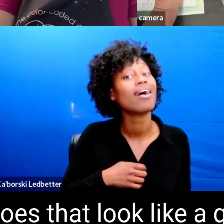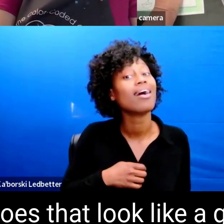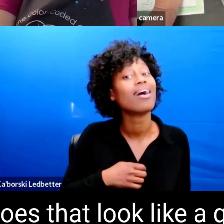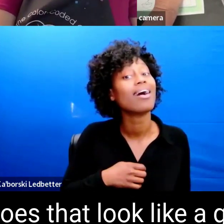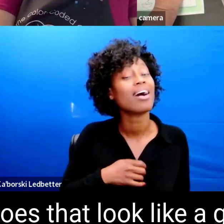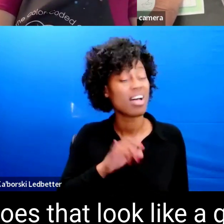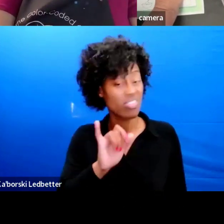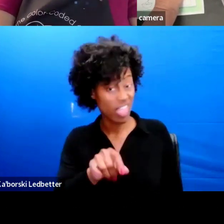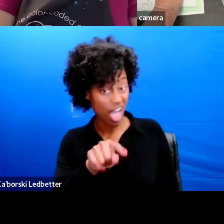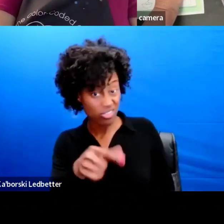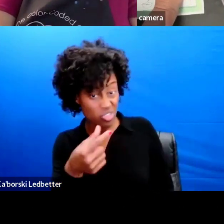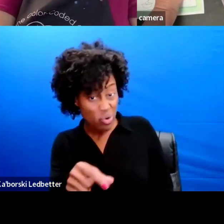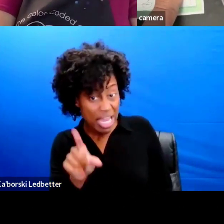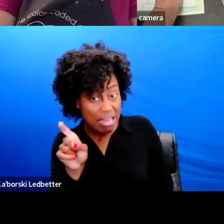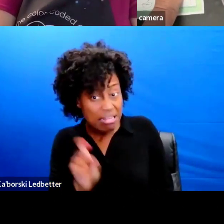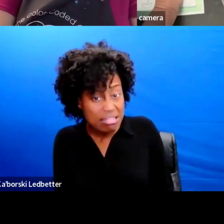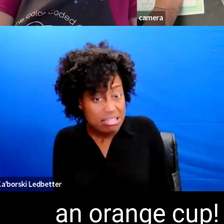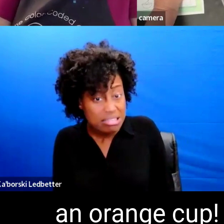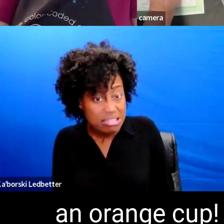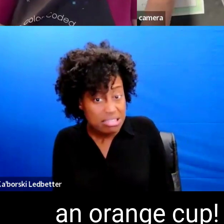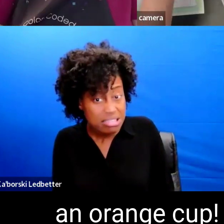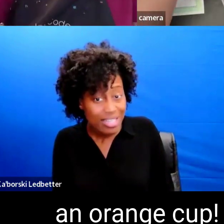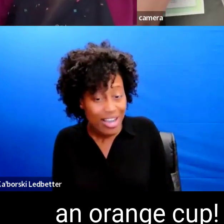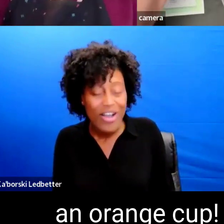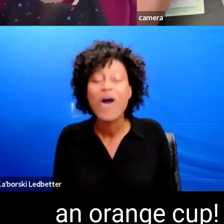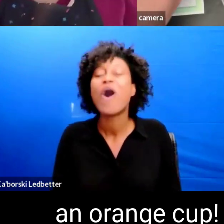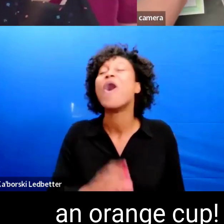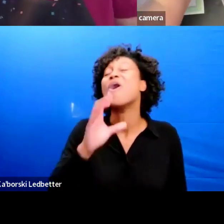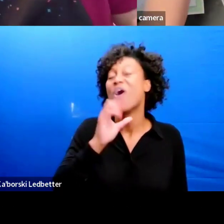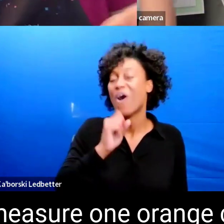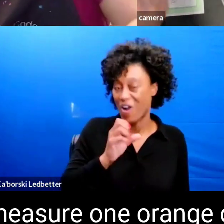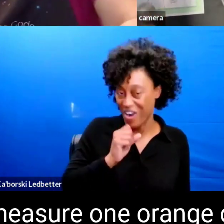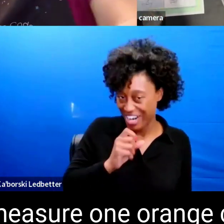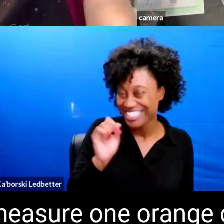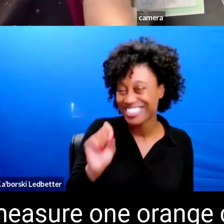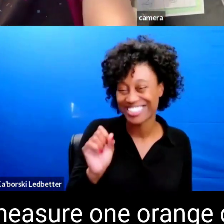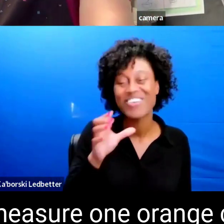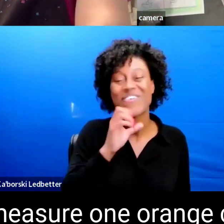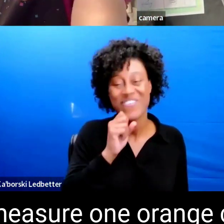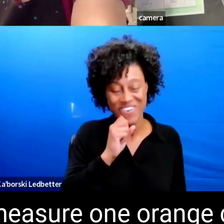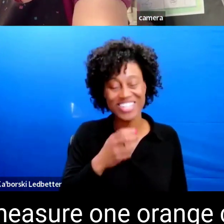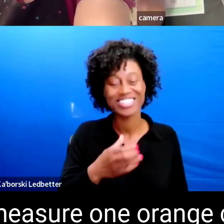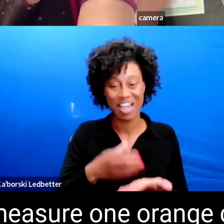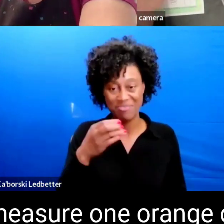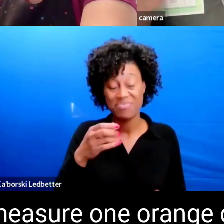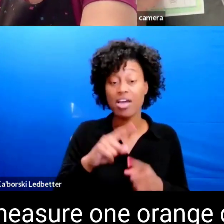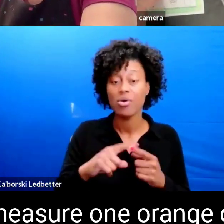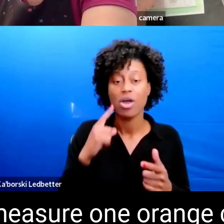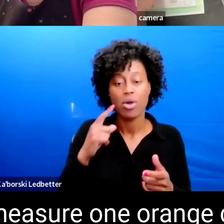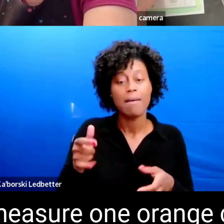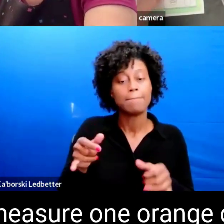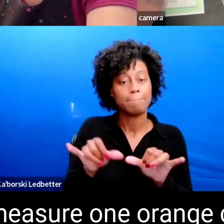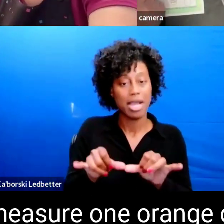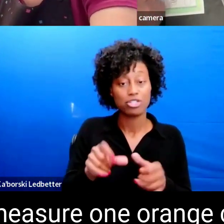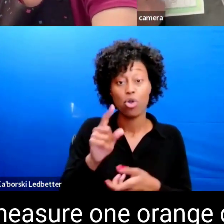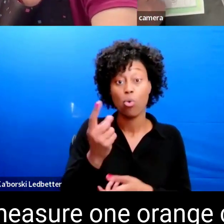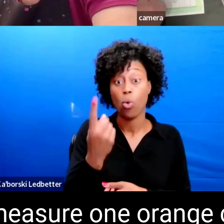Does that look like a green? An orange cup. We're going to measure 1 orange cup